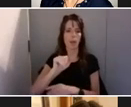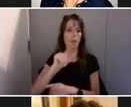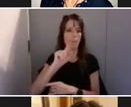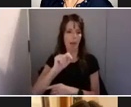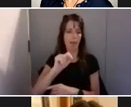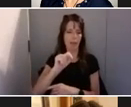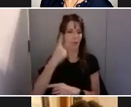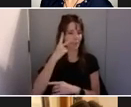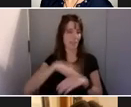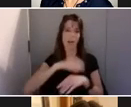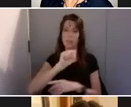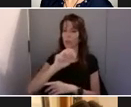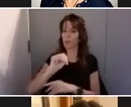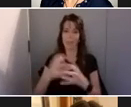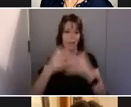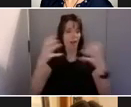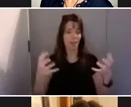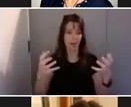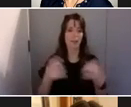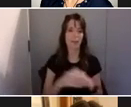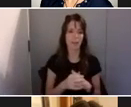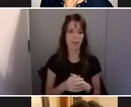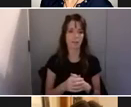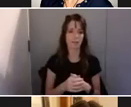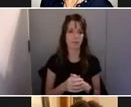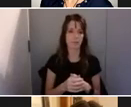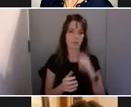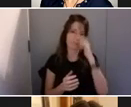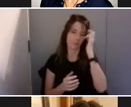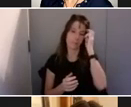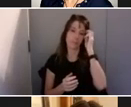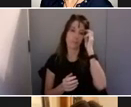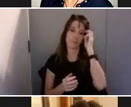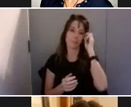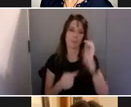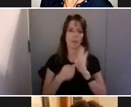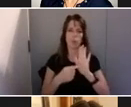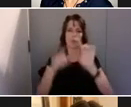social media quite a bit, and I'm gonna put up my poll for